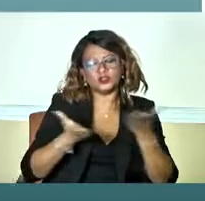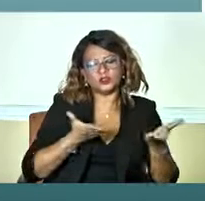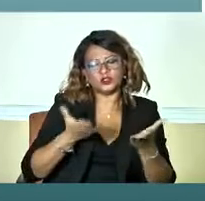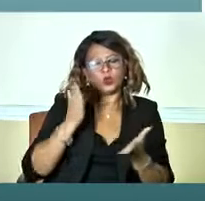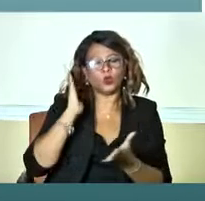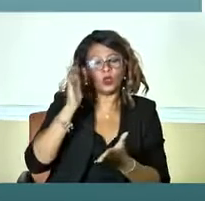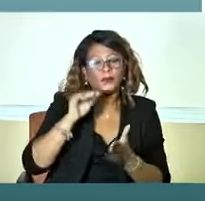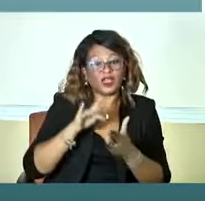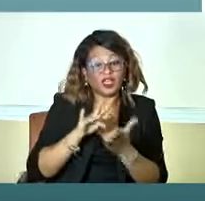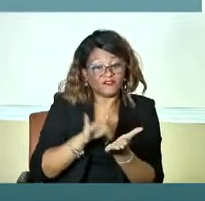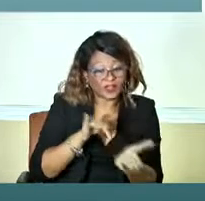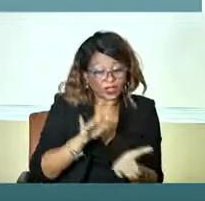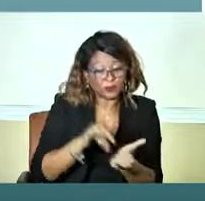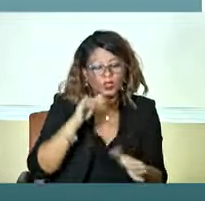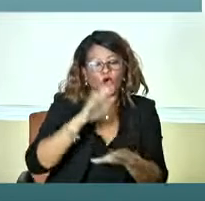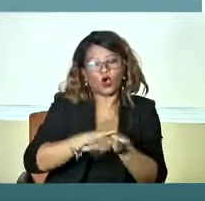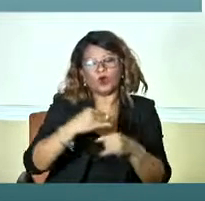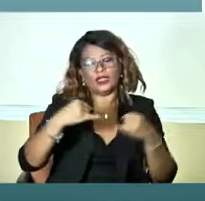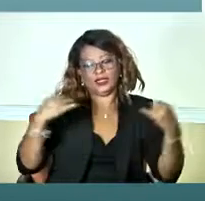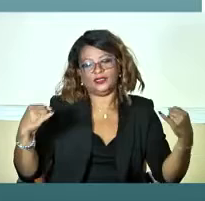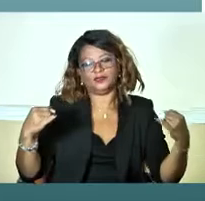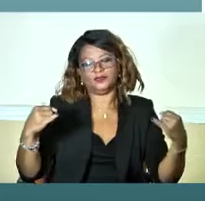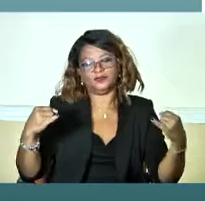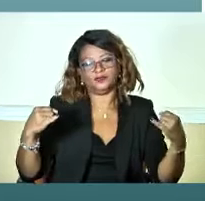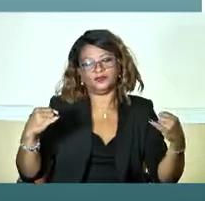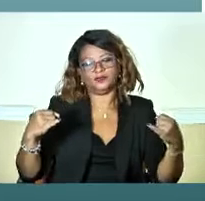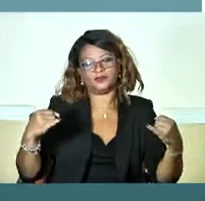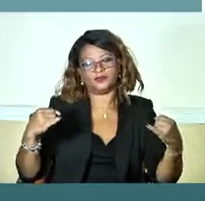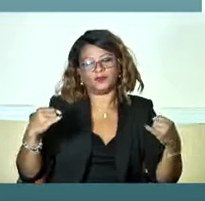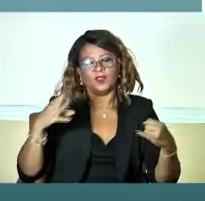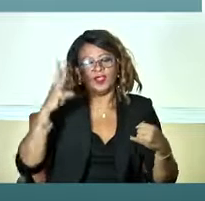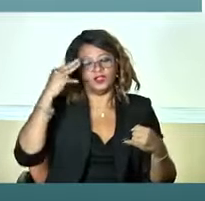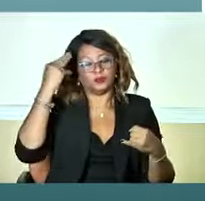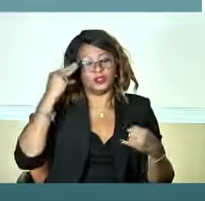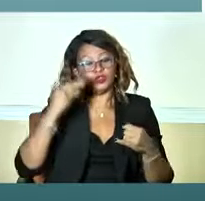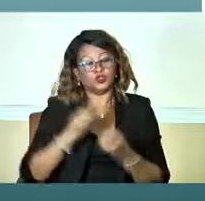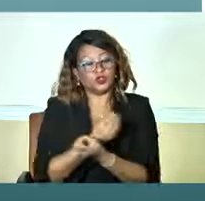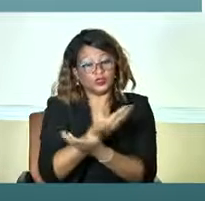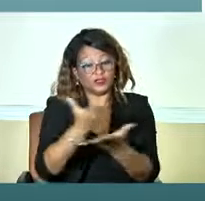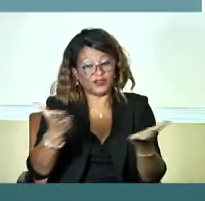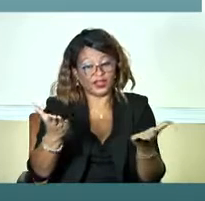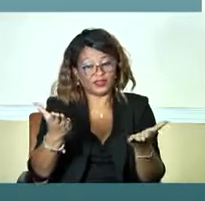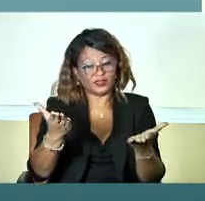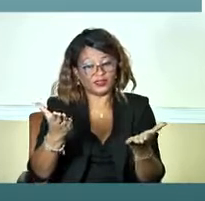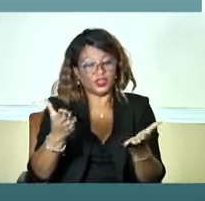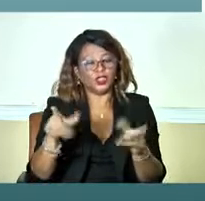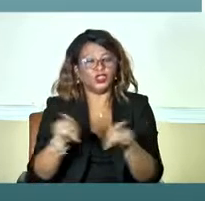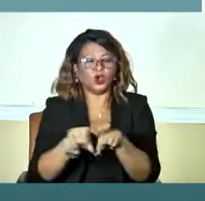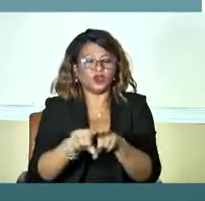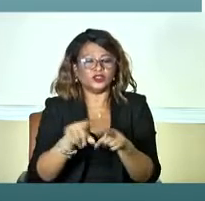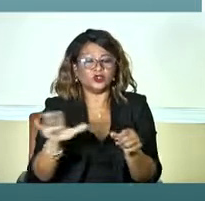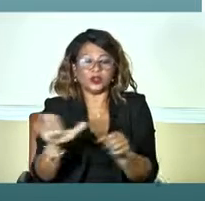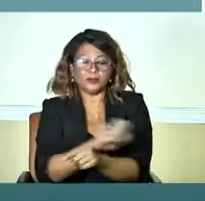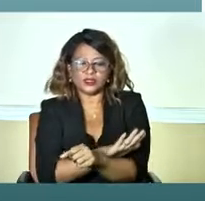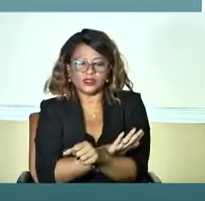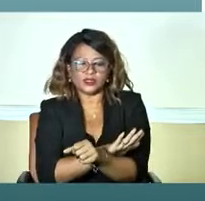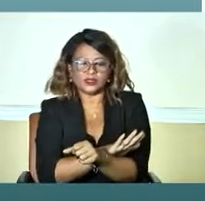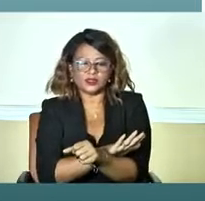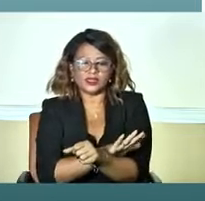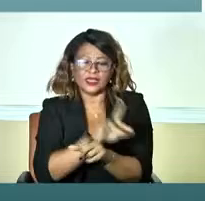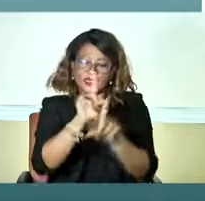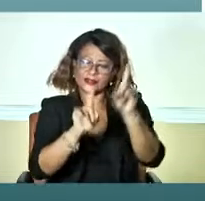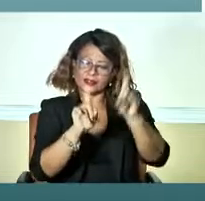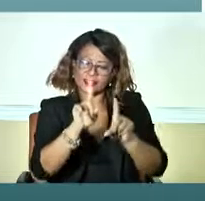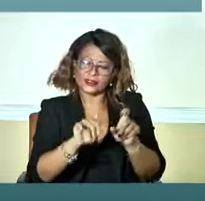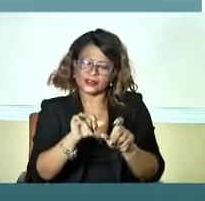be available online. The ministry advises that they also completed a